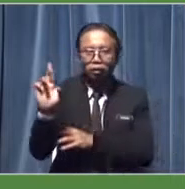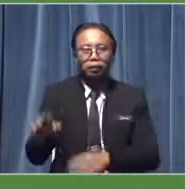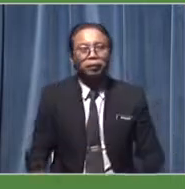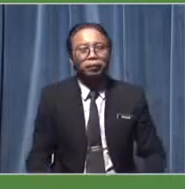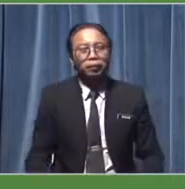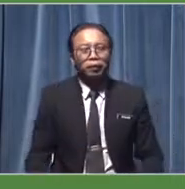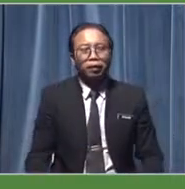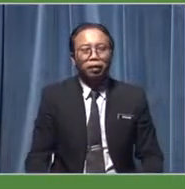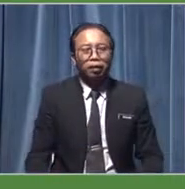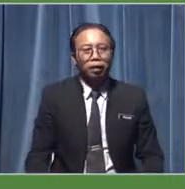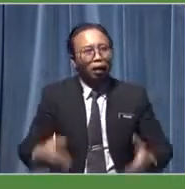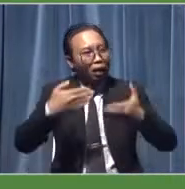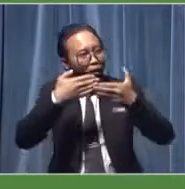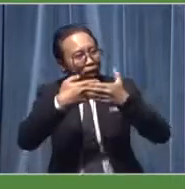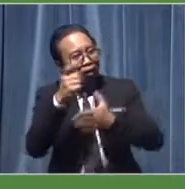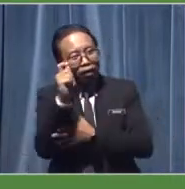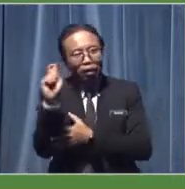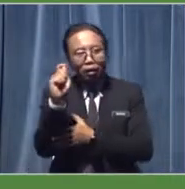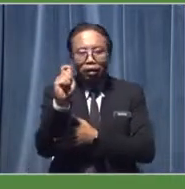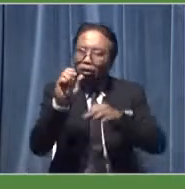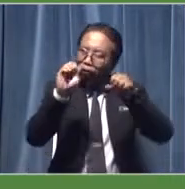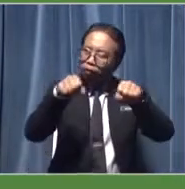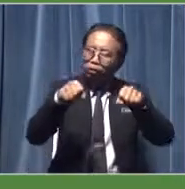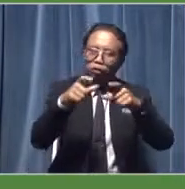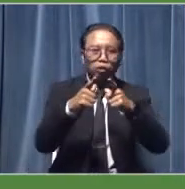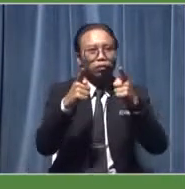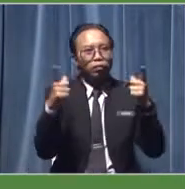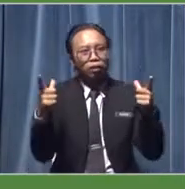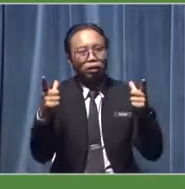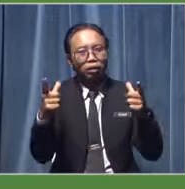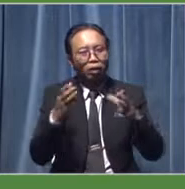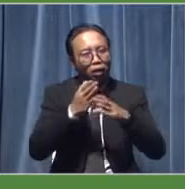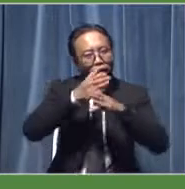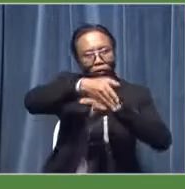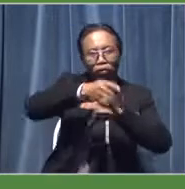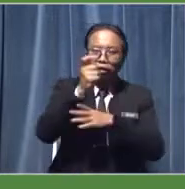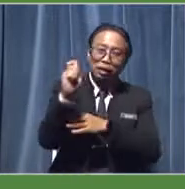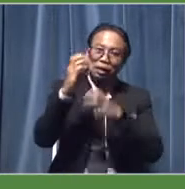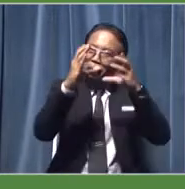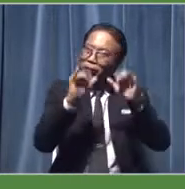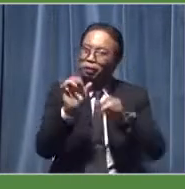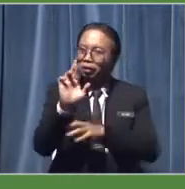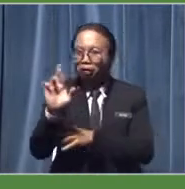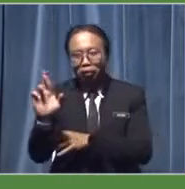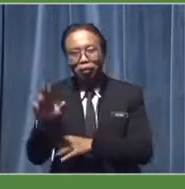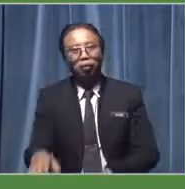until the potential difference across the capacitor